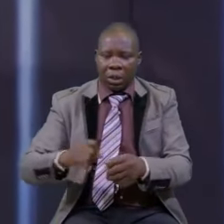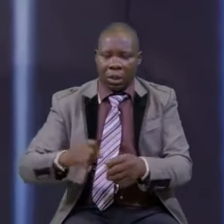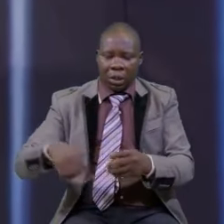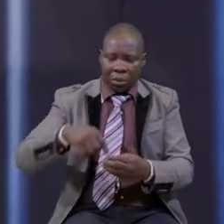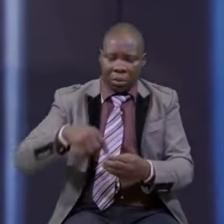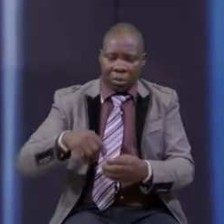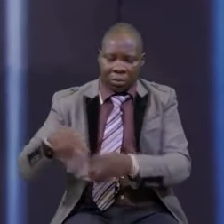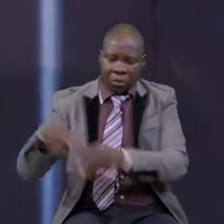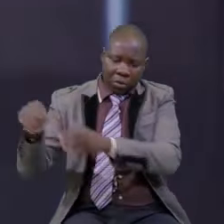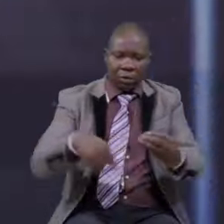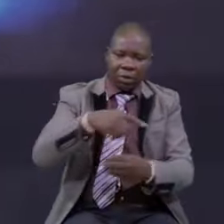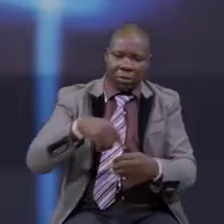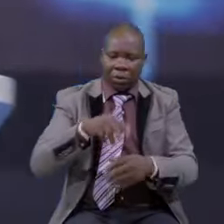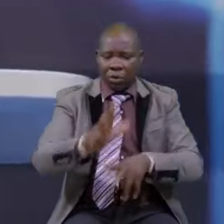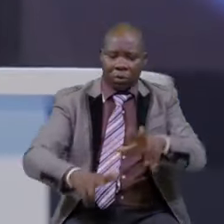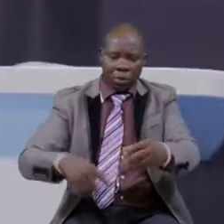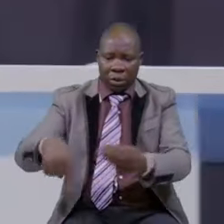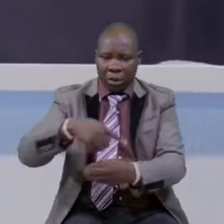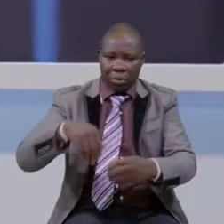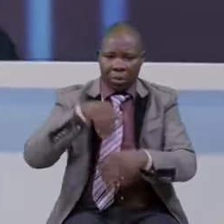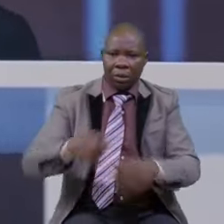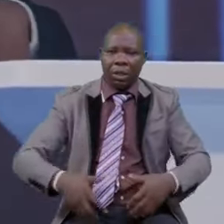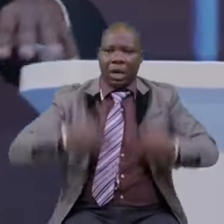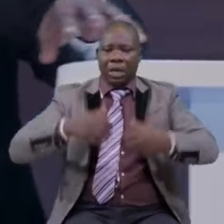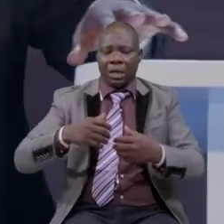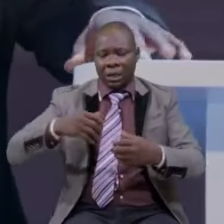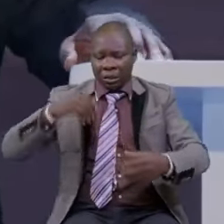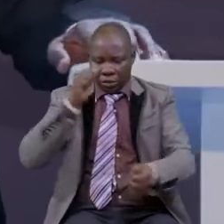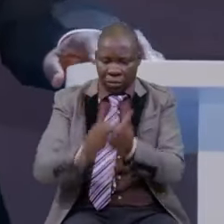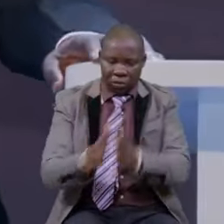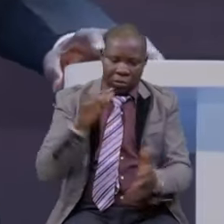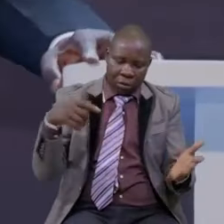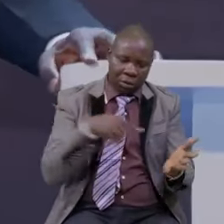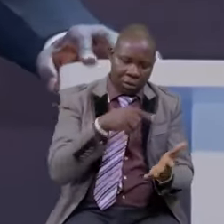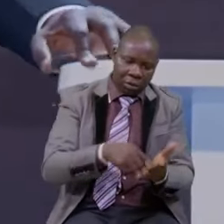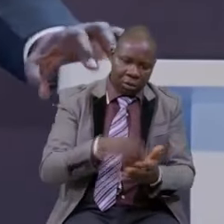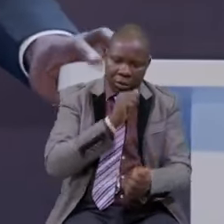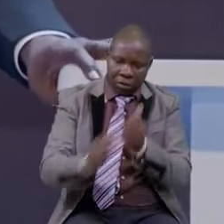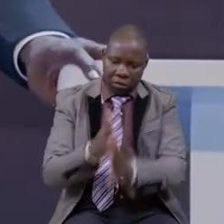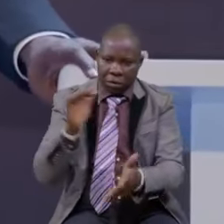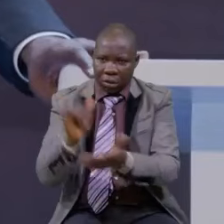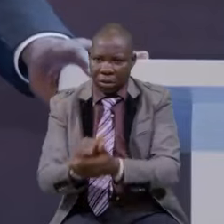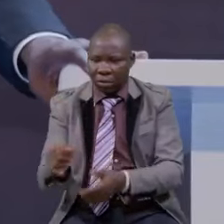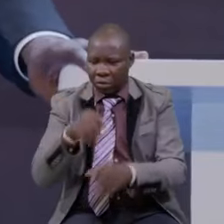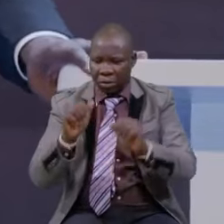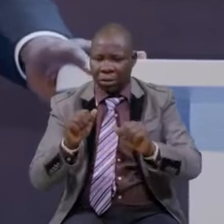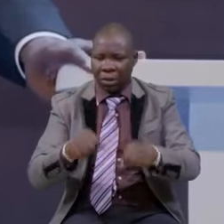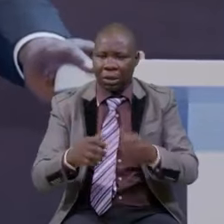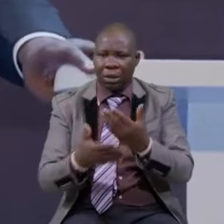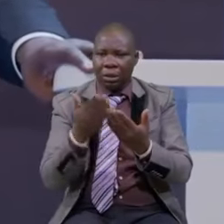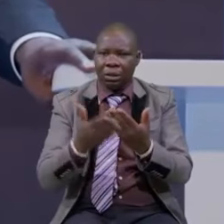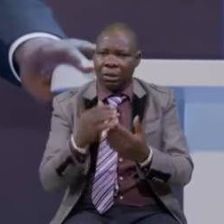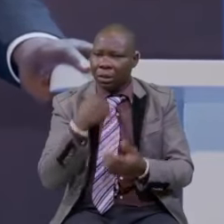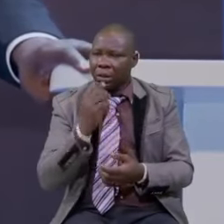anger, beating down this, beating down that. You can easily tell us, give me way,